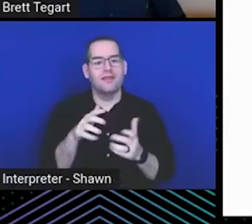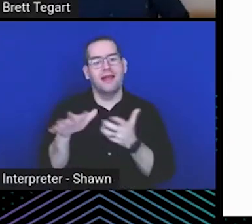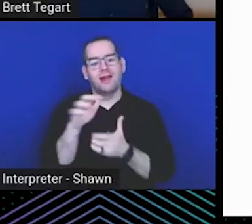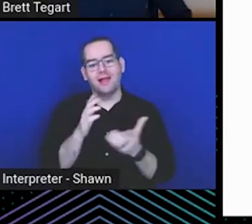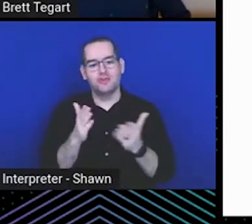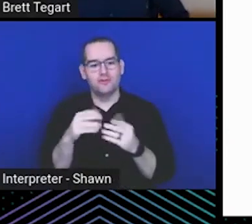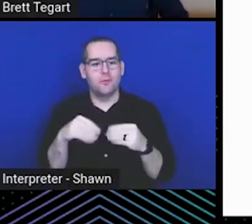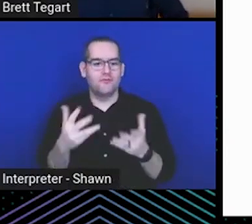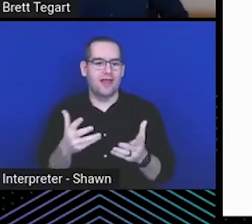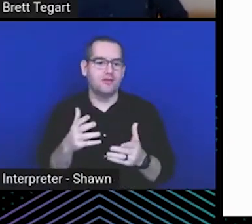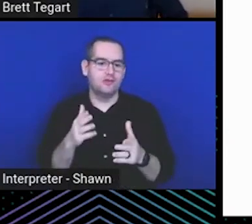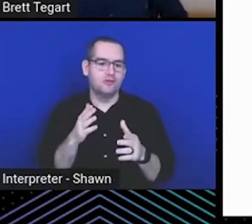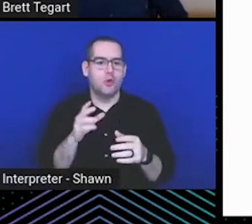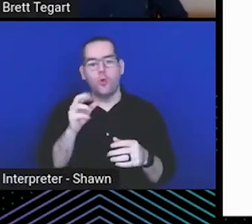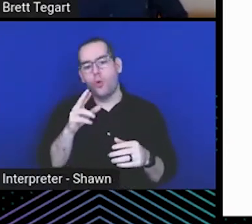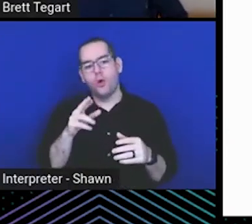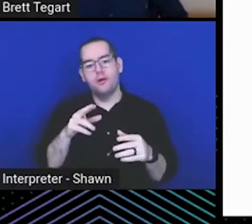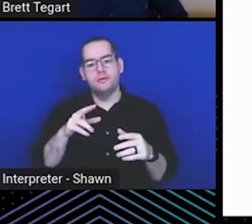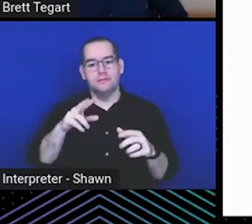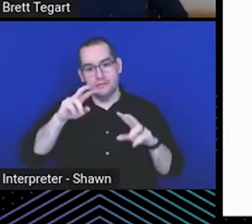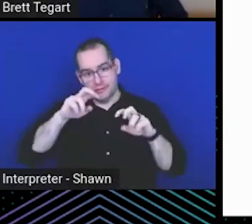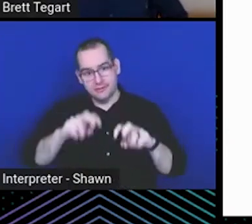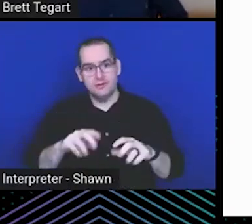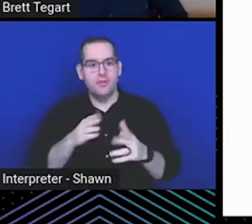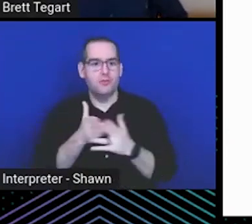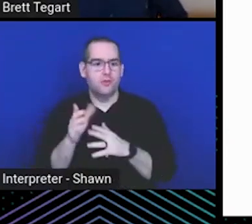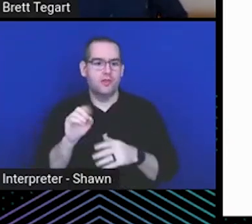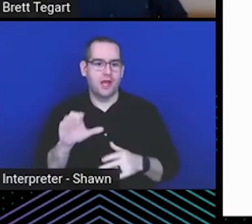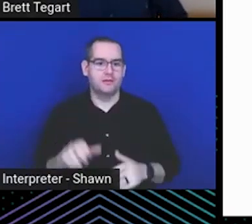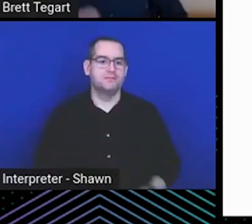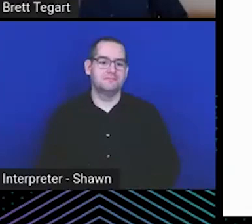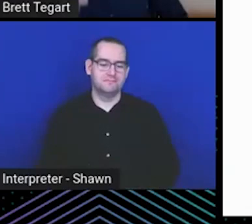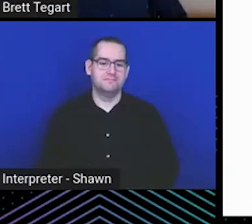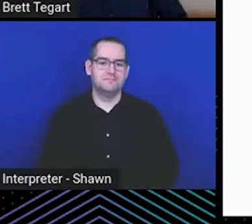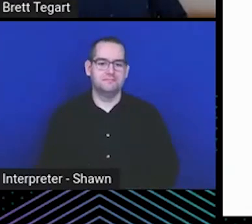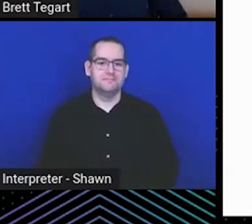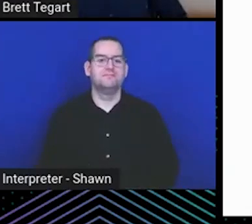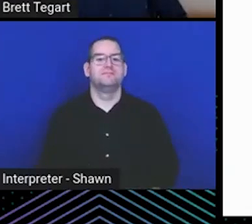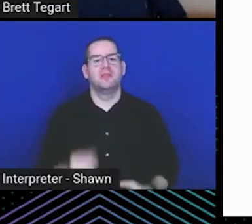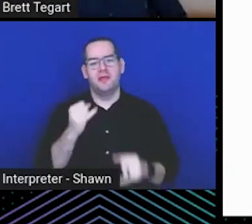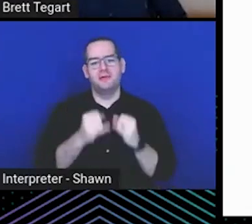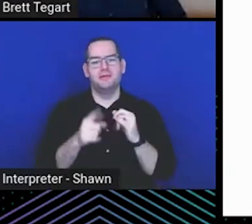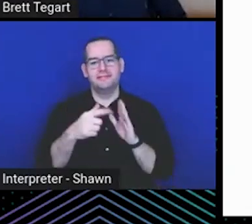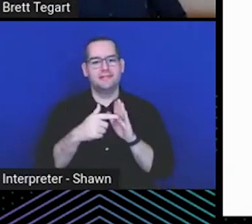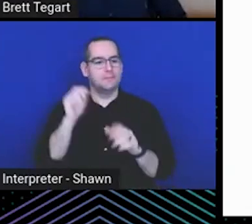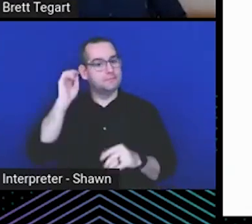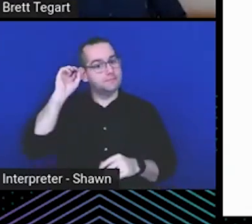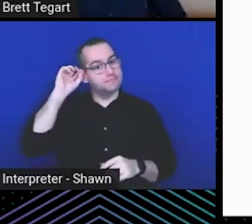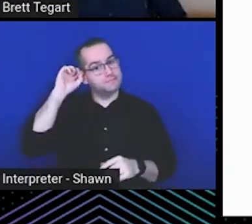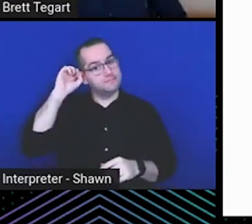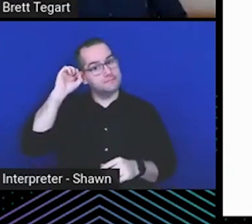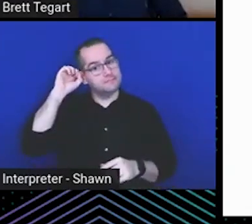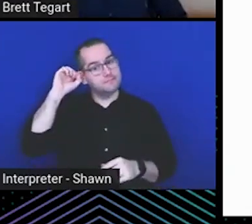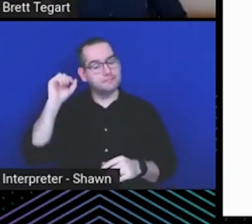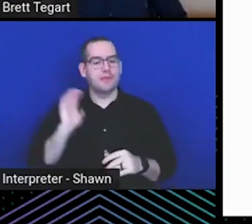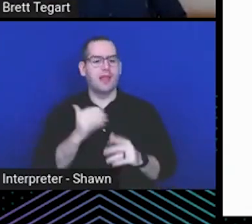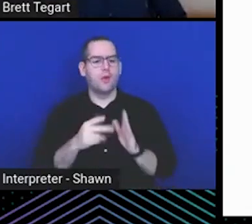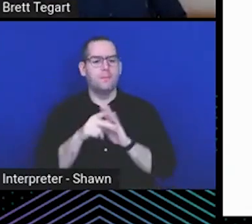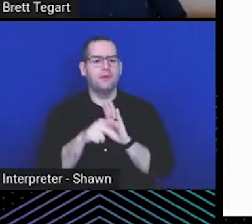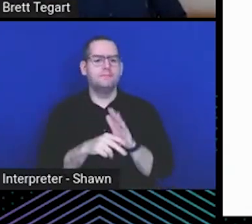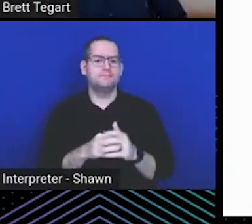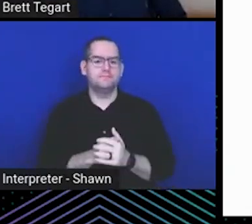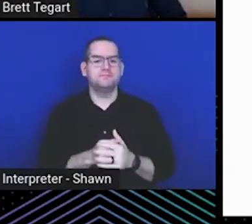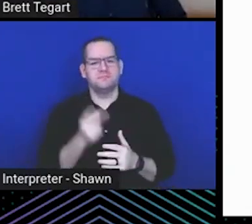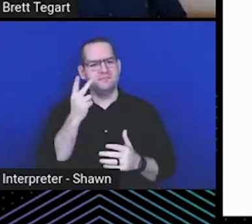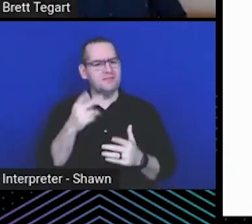provider directly or go diving through documentation. And finally, this is just an example of our policy. You can see it's